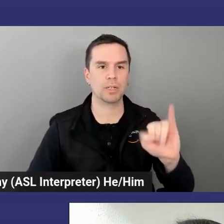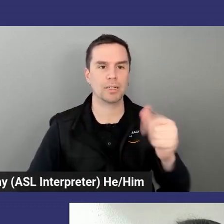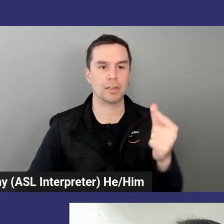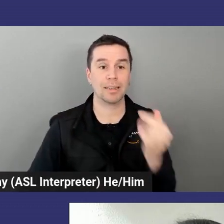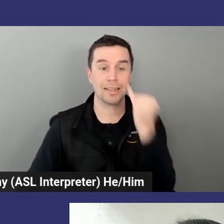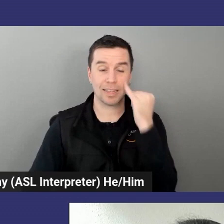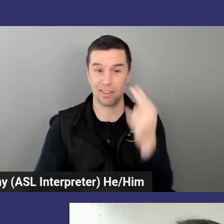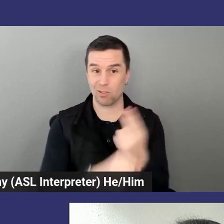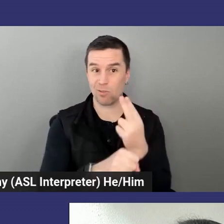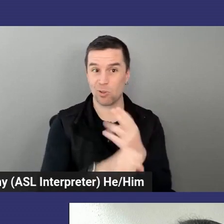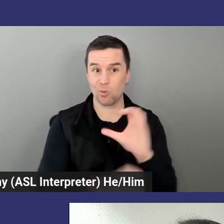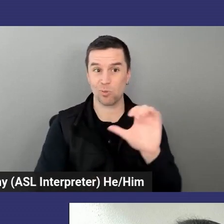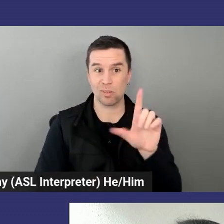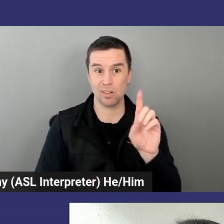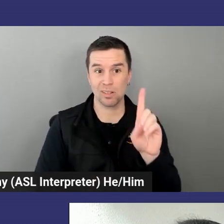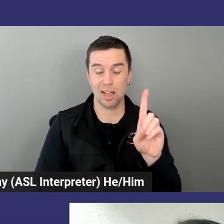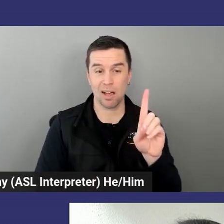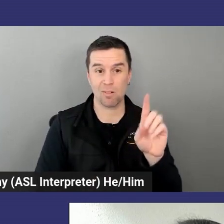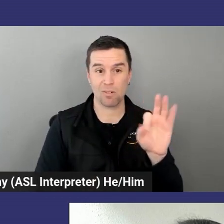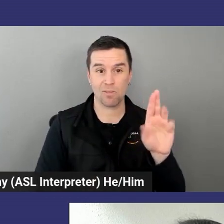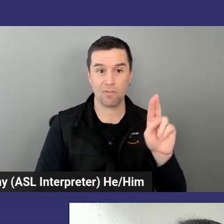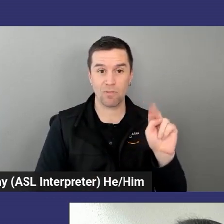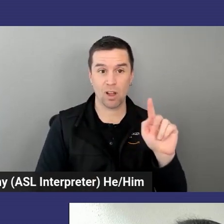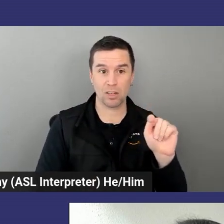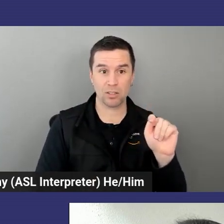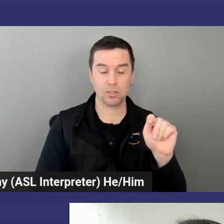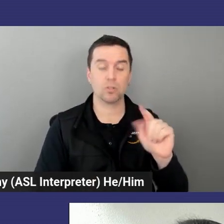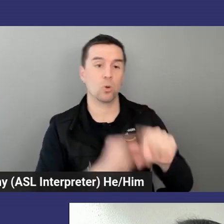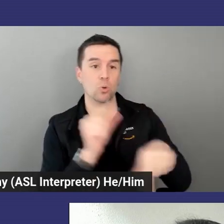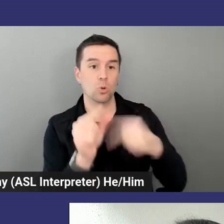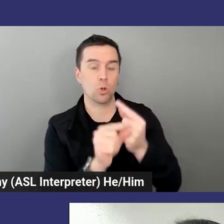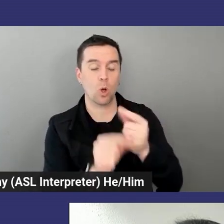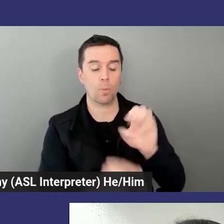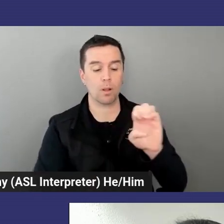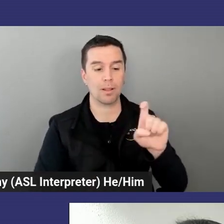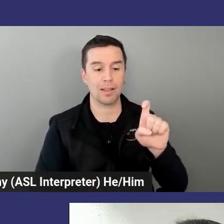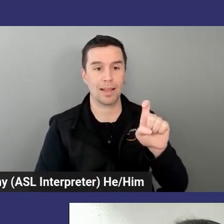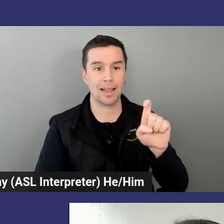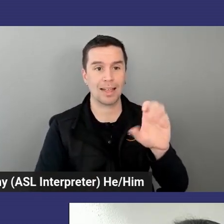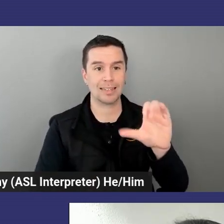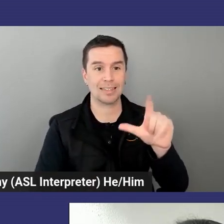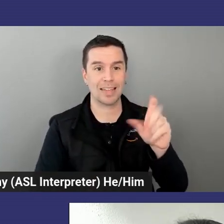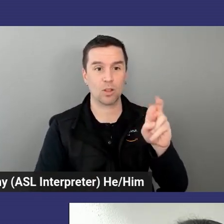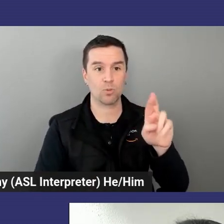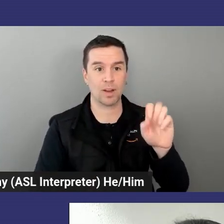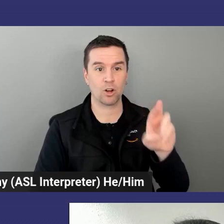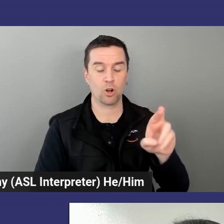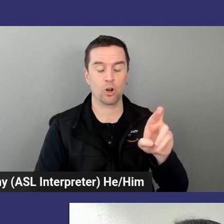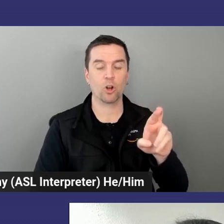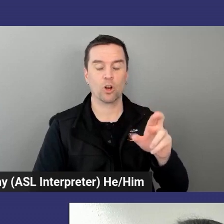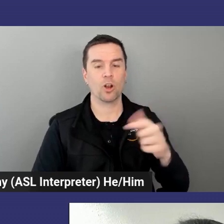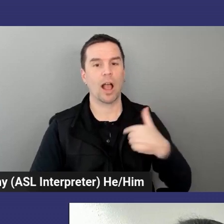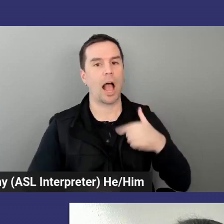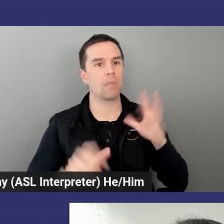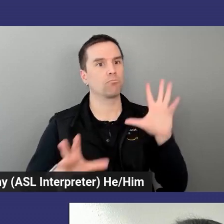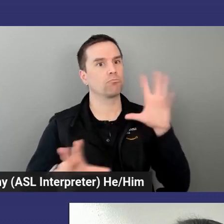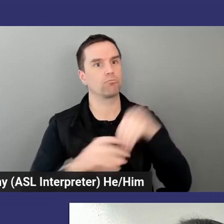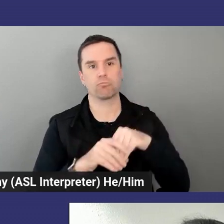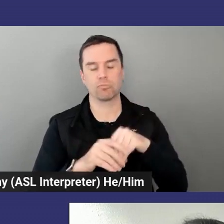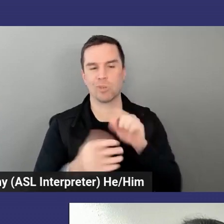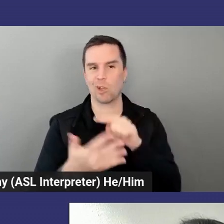as CloudFront or Global Accelerator or Route 53, a lot of my fingers are in those services as well. Wow.